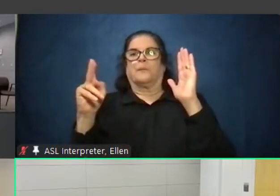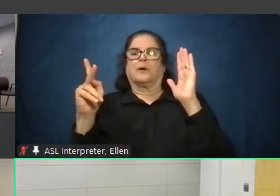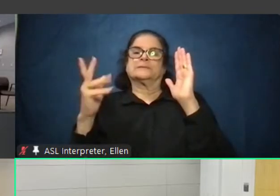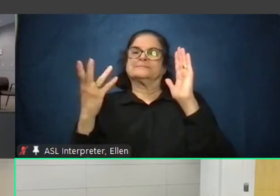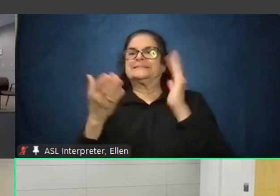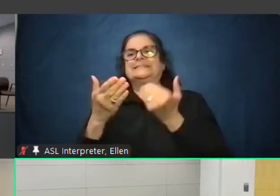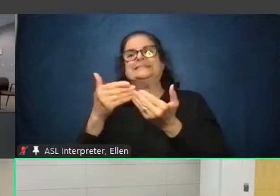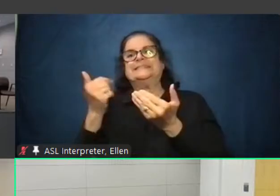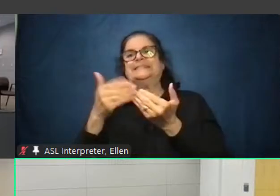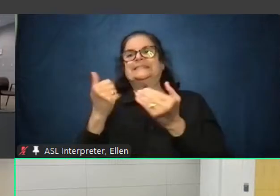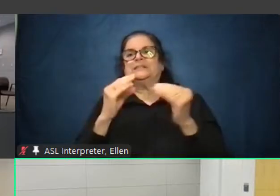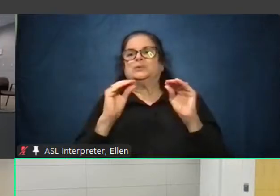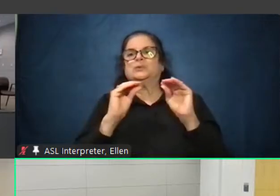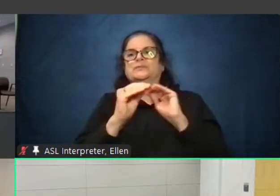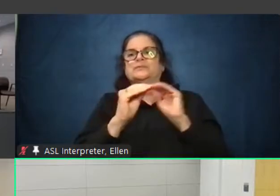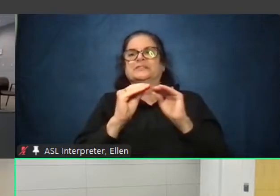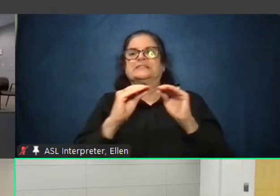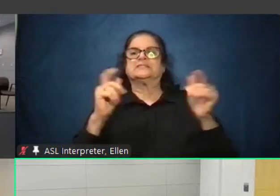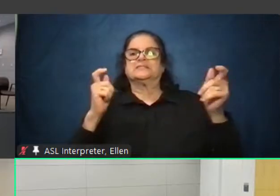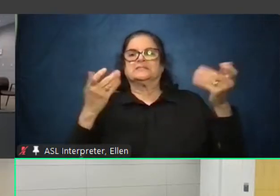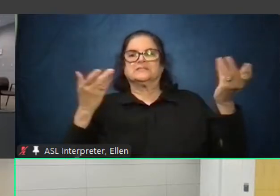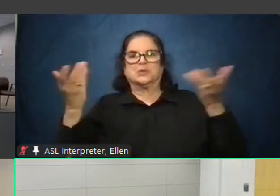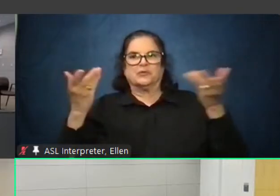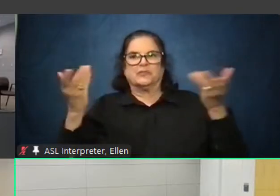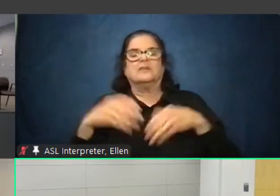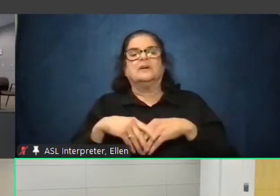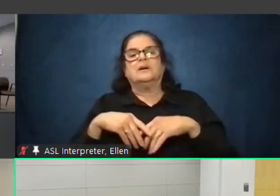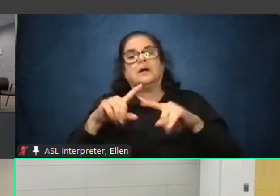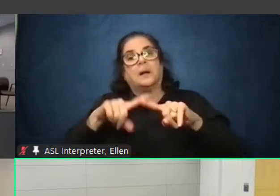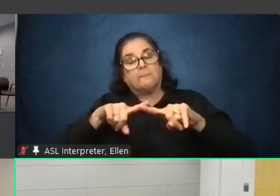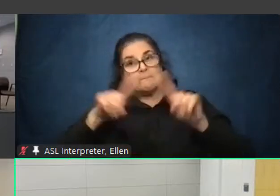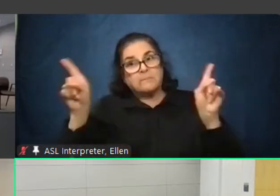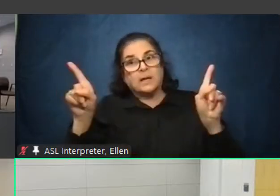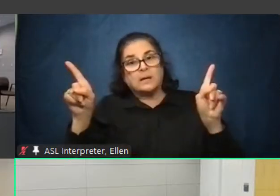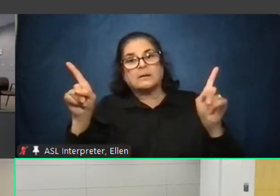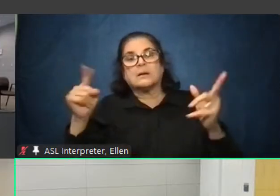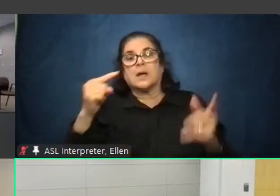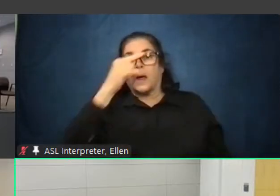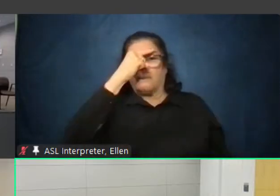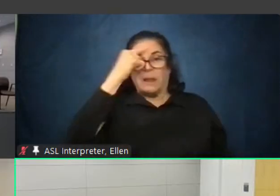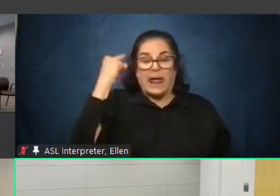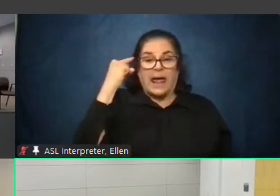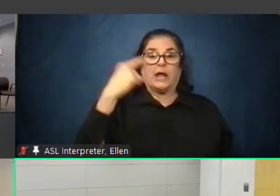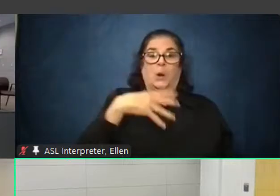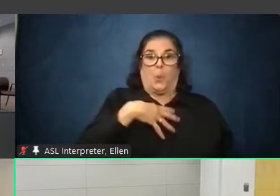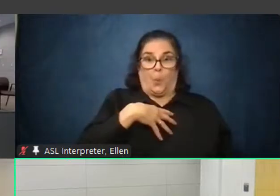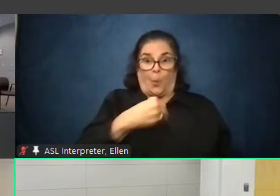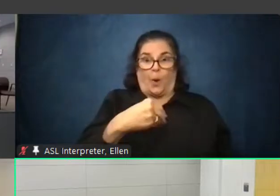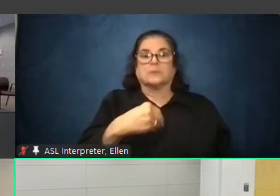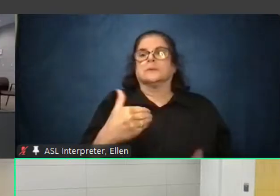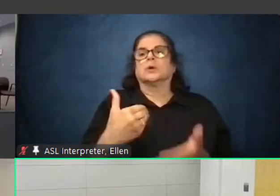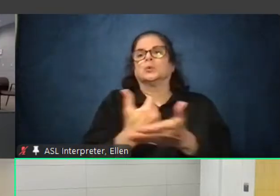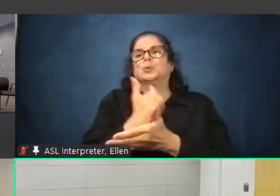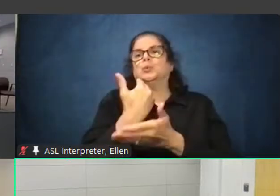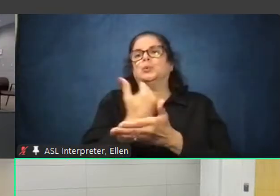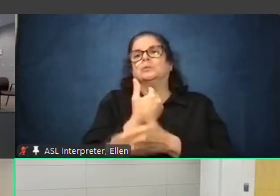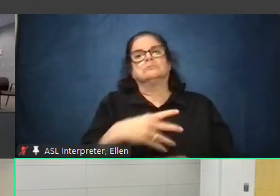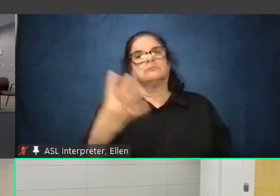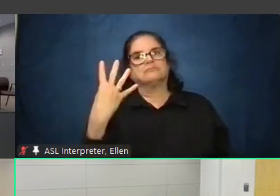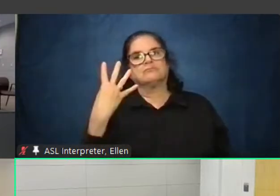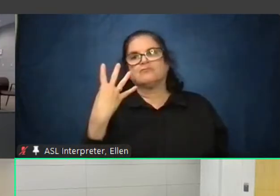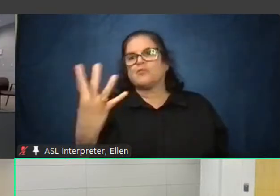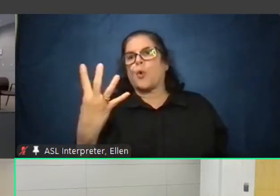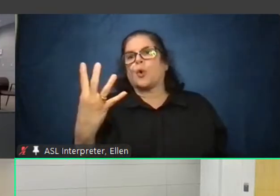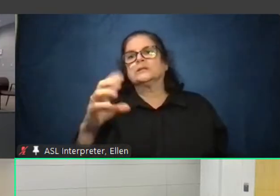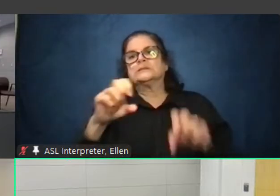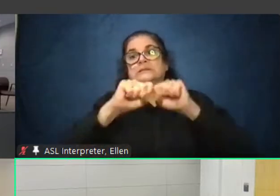us. But your question about why you have it's black and white are the 2 prominent colors you'll see in all 4 stations. So all 4 stations carry those 4 colors through